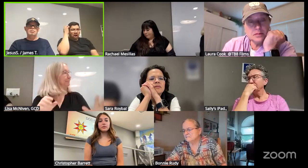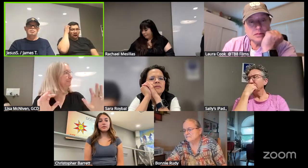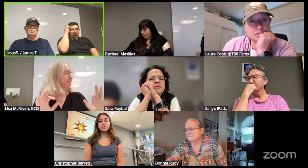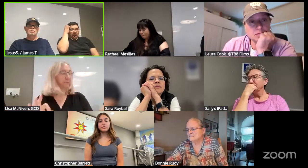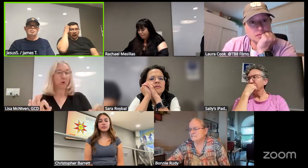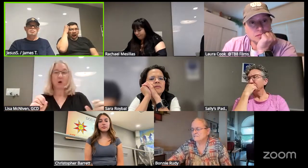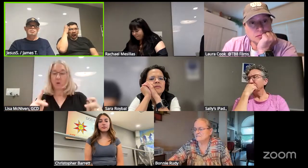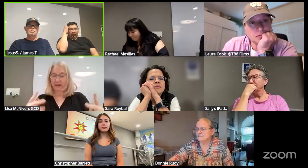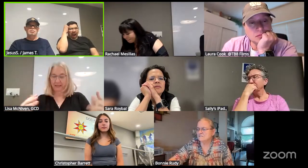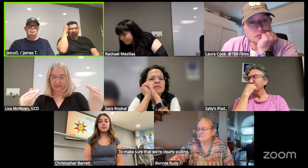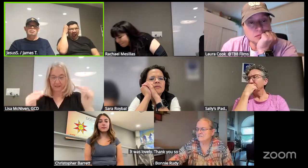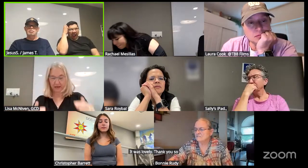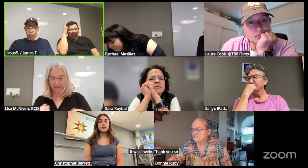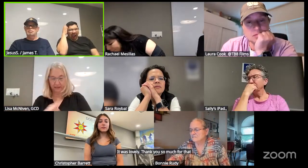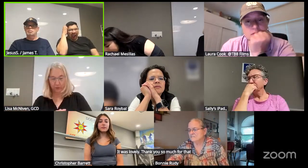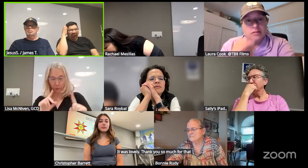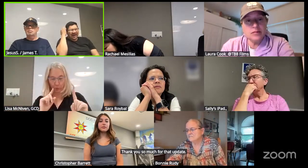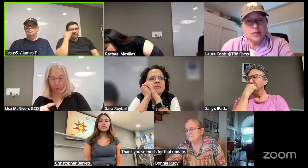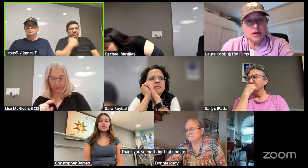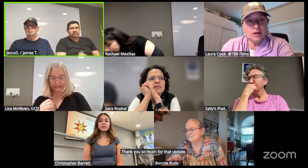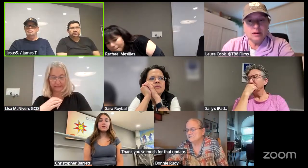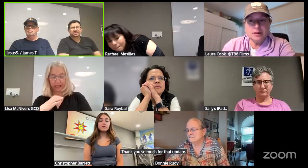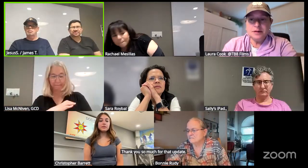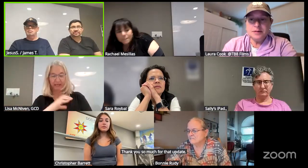So thank you so much for that update.